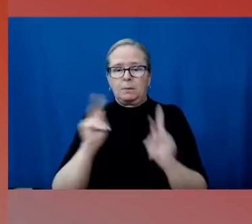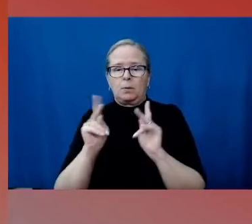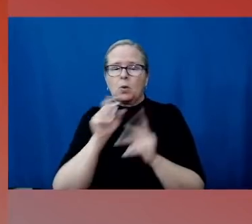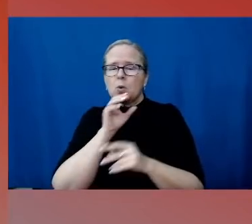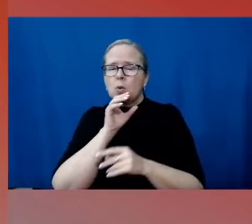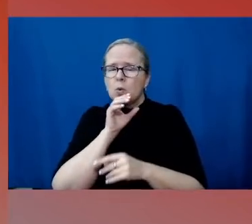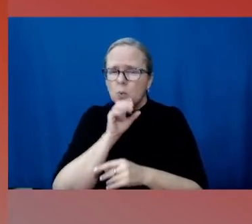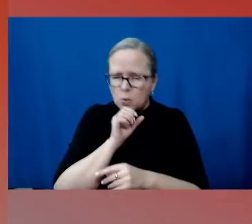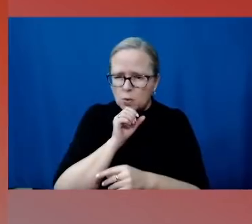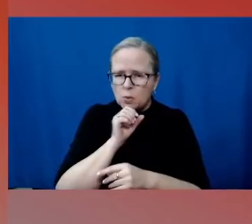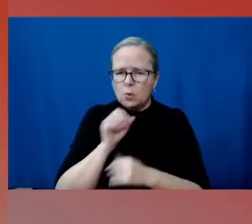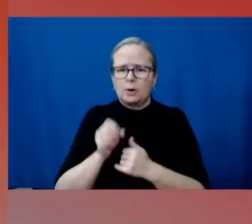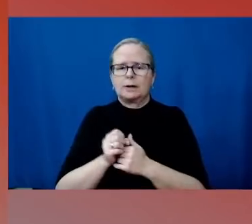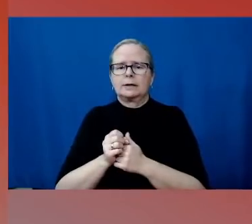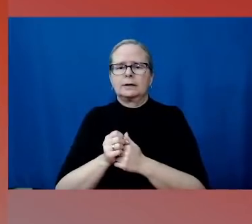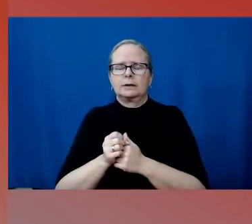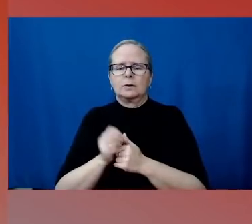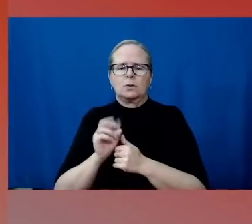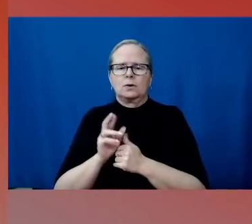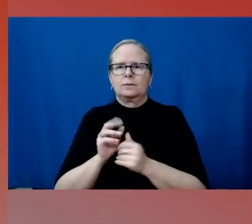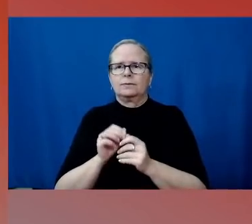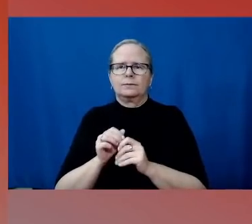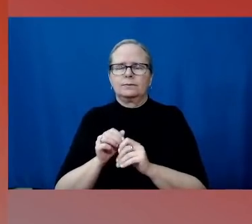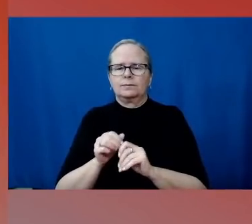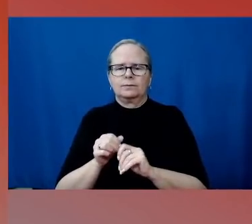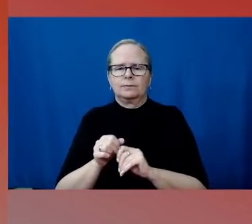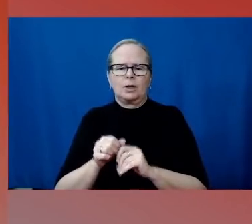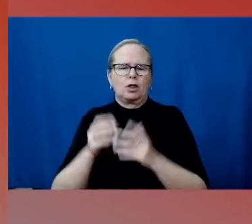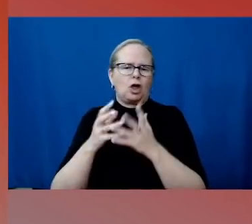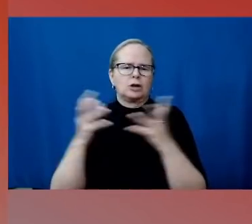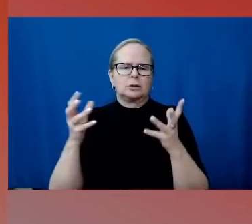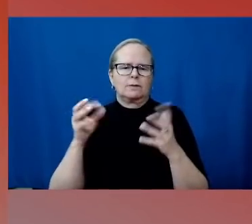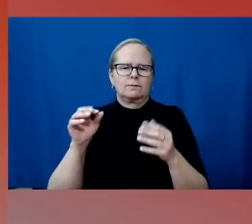or aged, very elderly, and or lots of